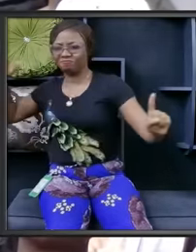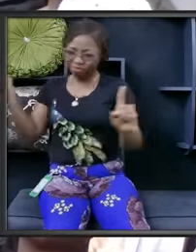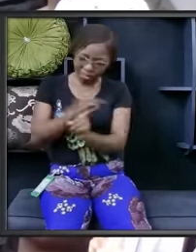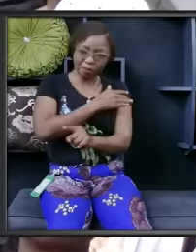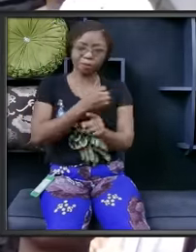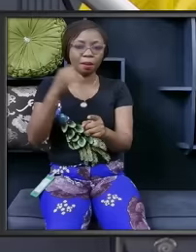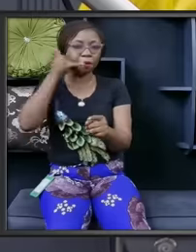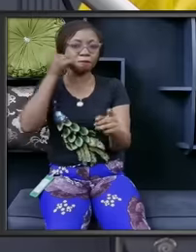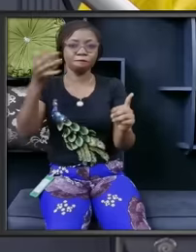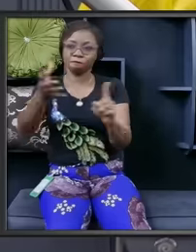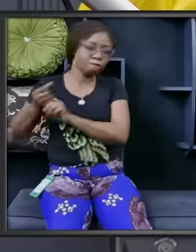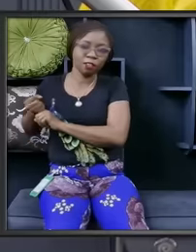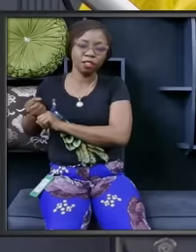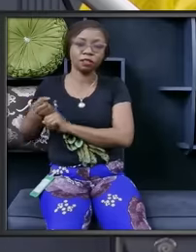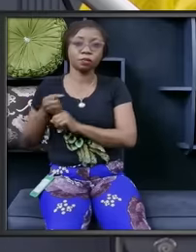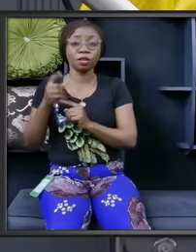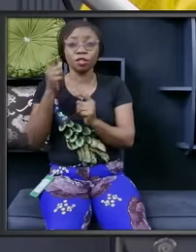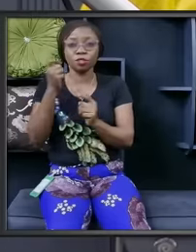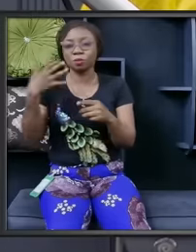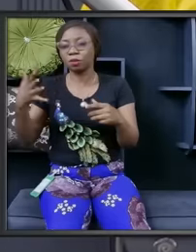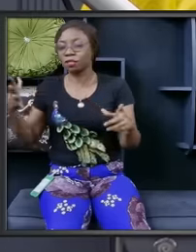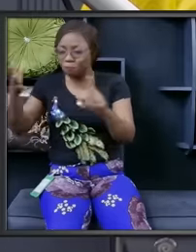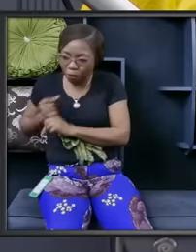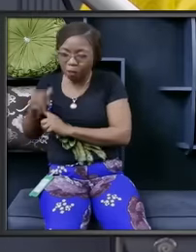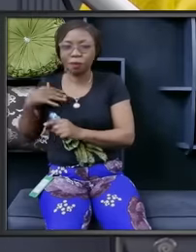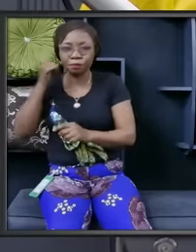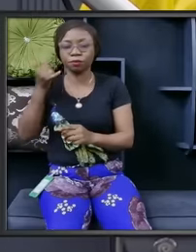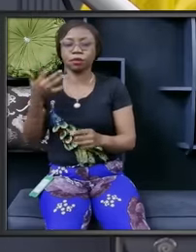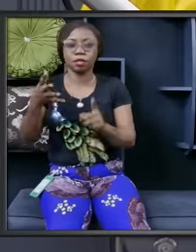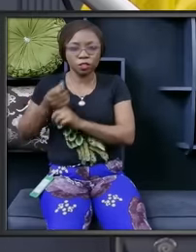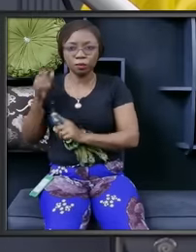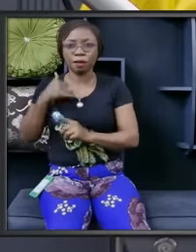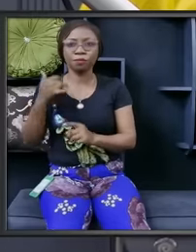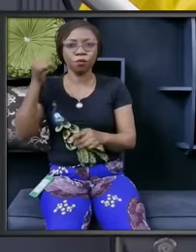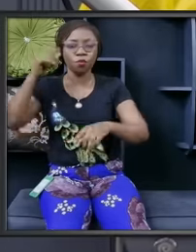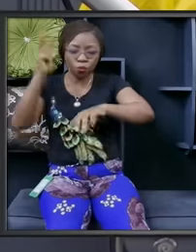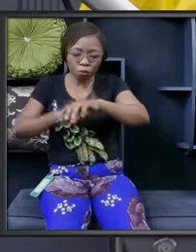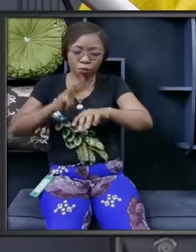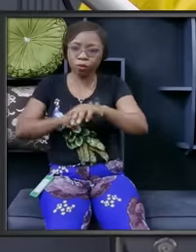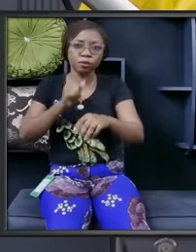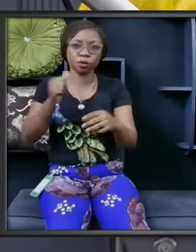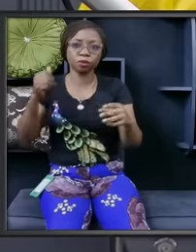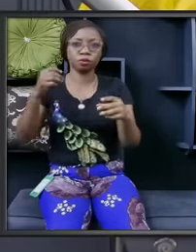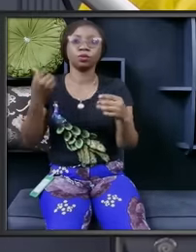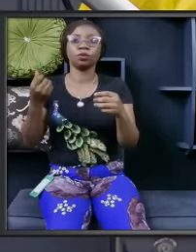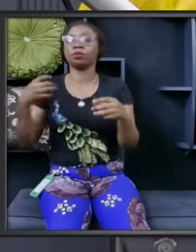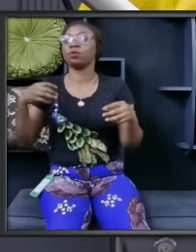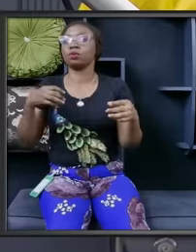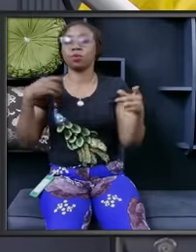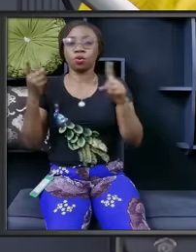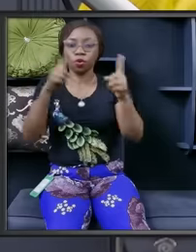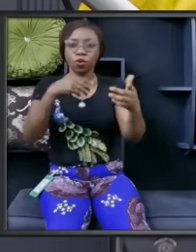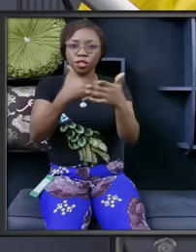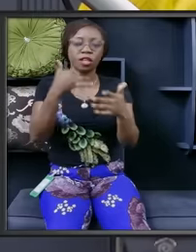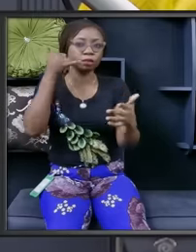phone. Because small thing, he seize my phone. He can't seize the phone. Him want me say make I know they go near his own phone. But my